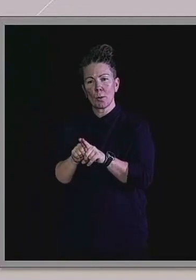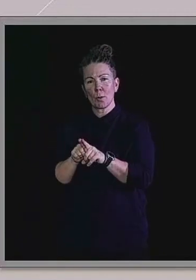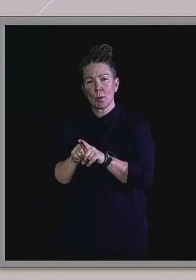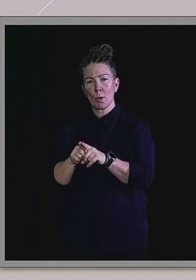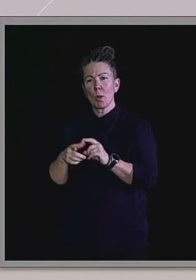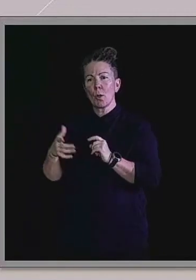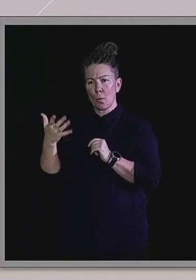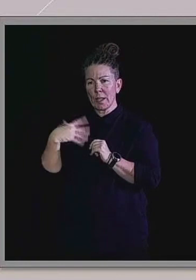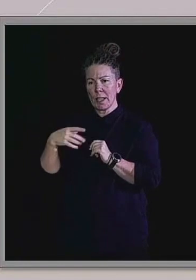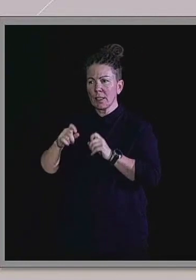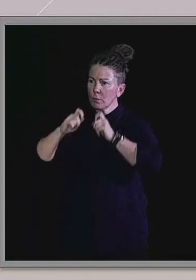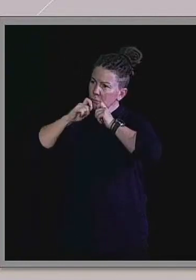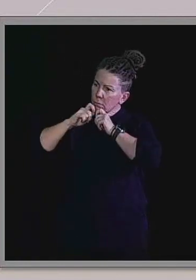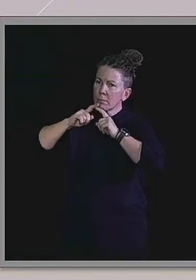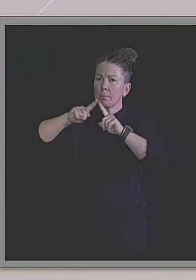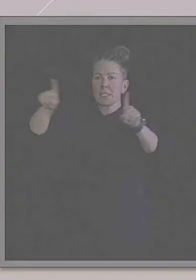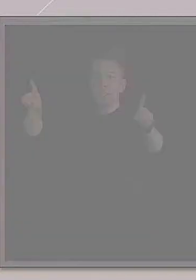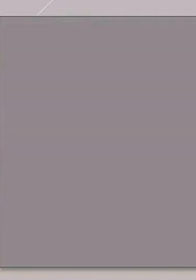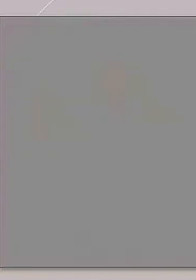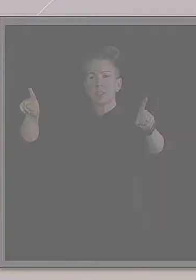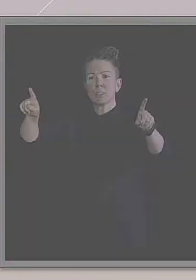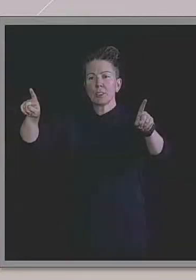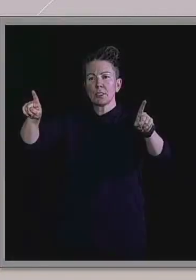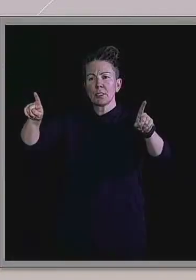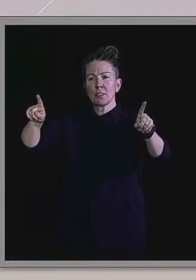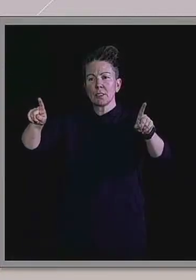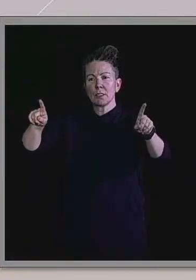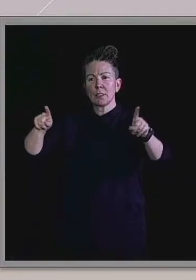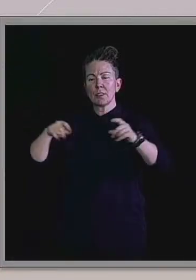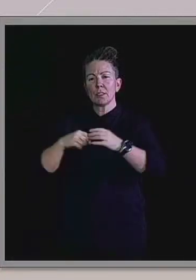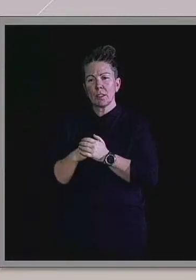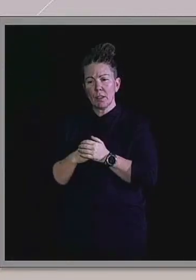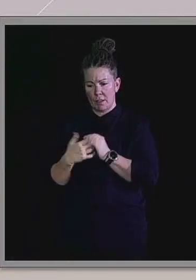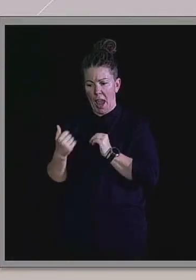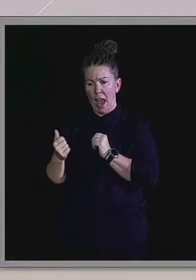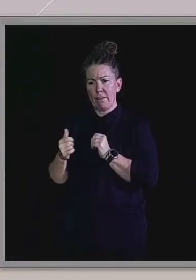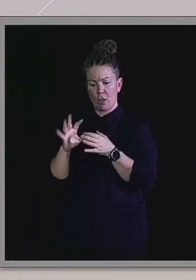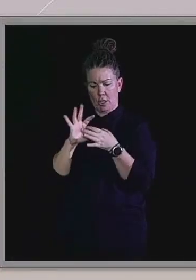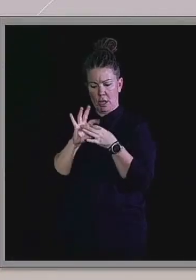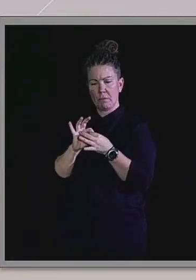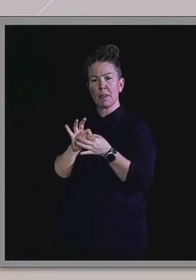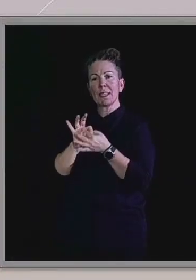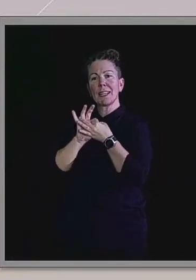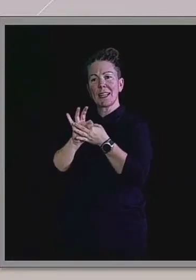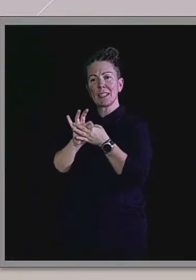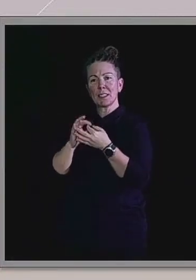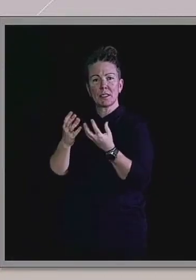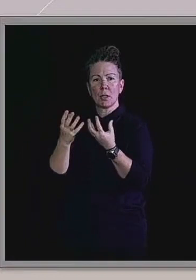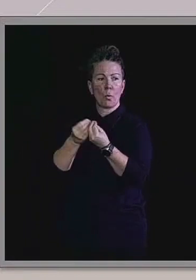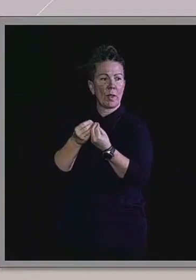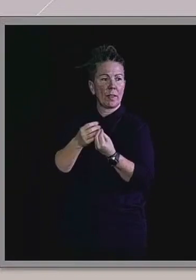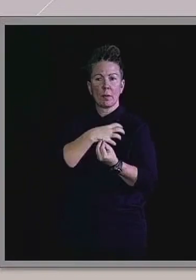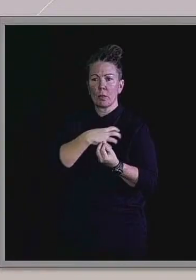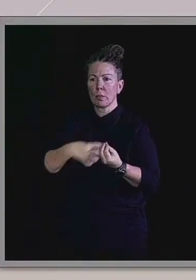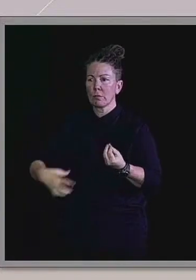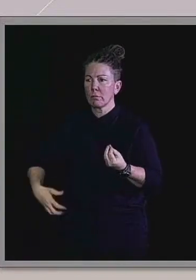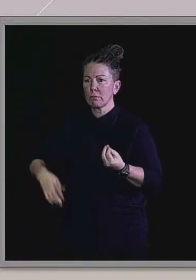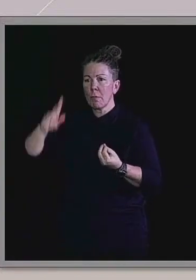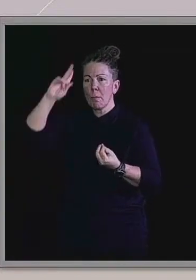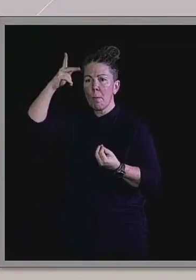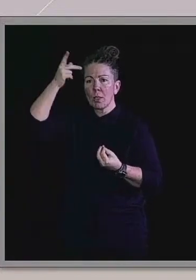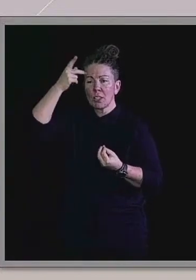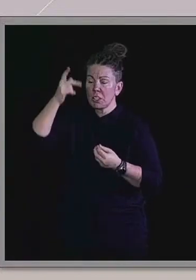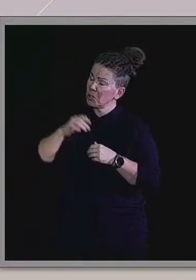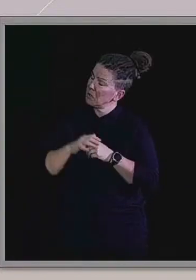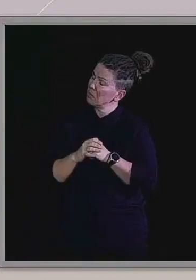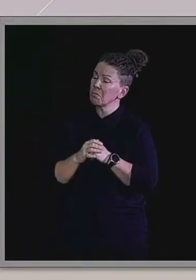to also get out there. And many people in this room that has close connections with, senior politicians and senior leaders in other areas as well.